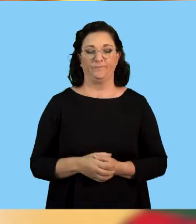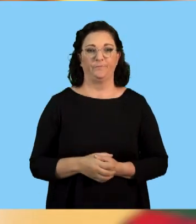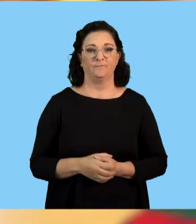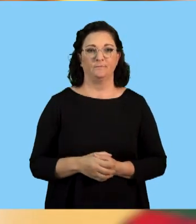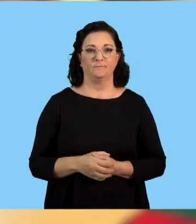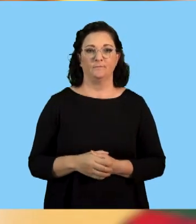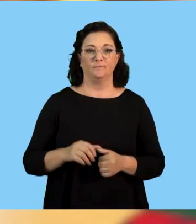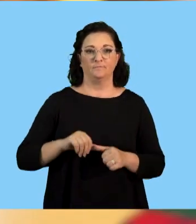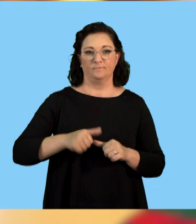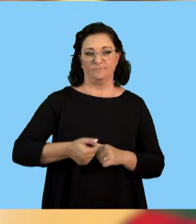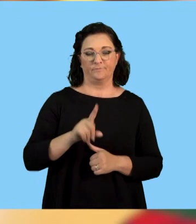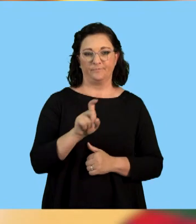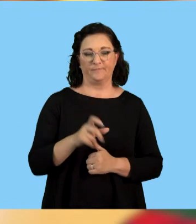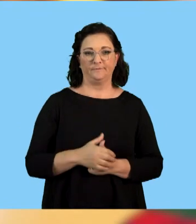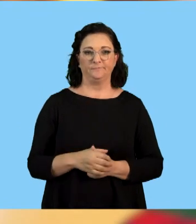next question.